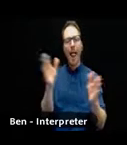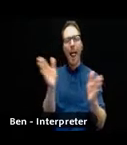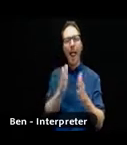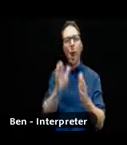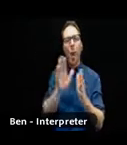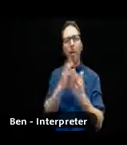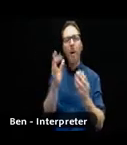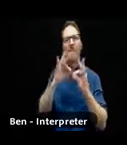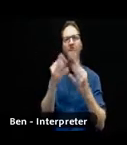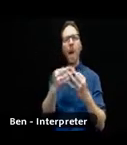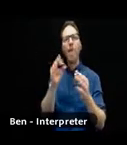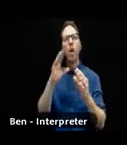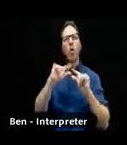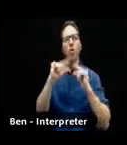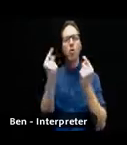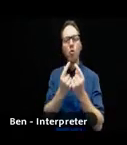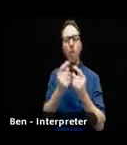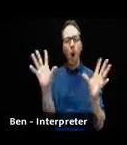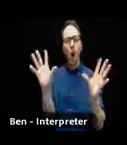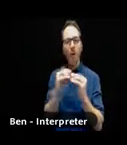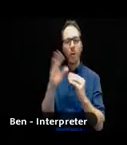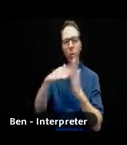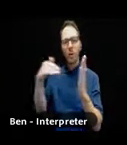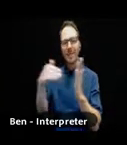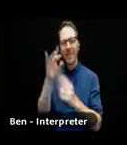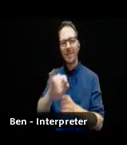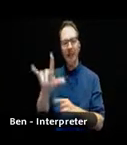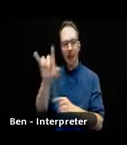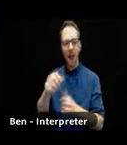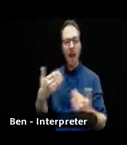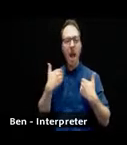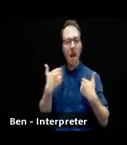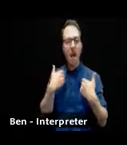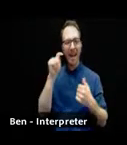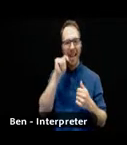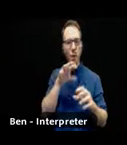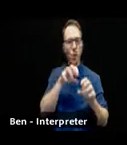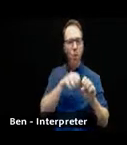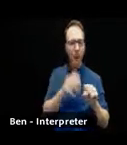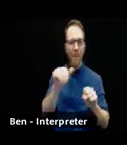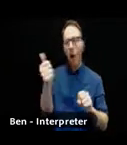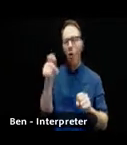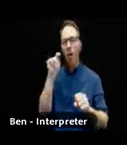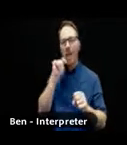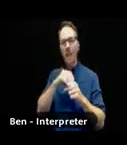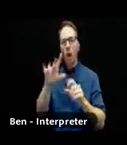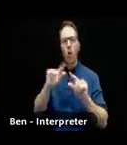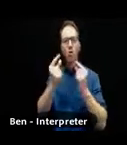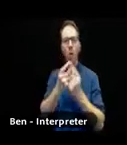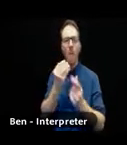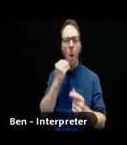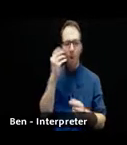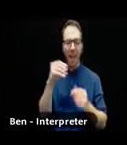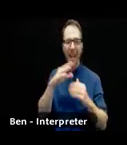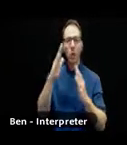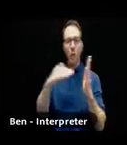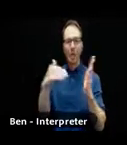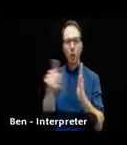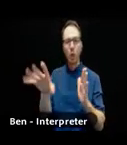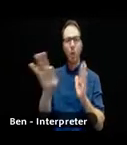New Zealand Style. And it is about a young teenager who was raped by another teenager in her group home in New Zealand. And she chose